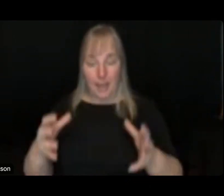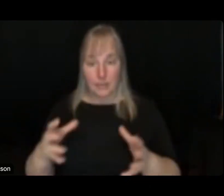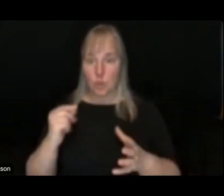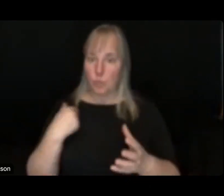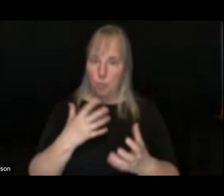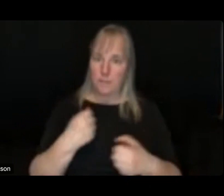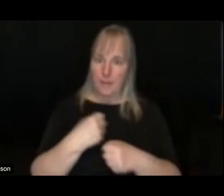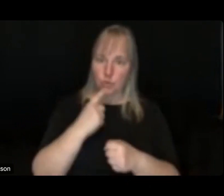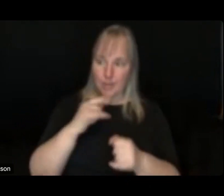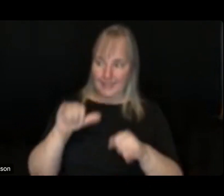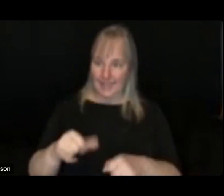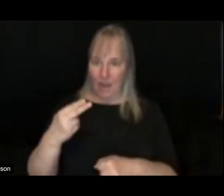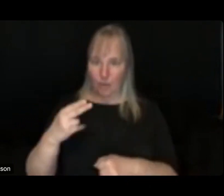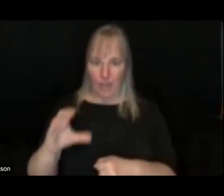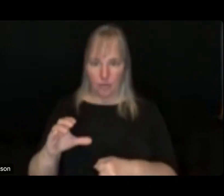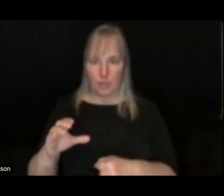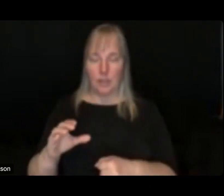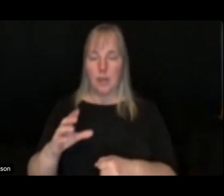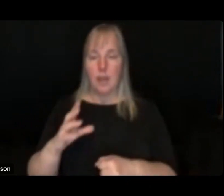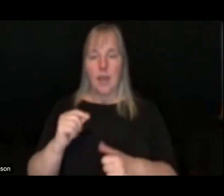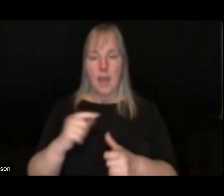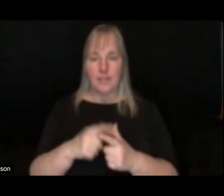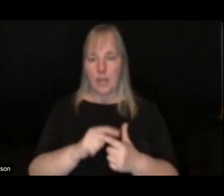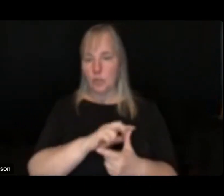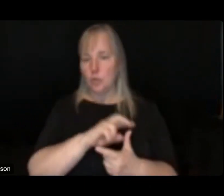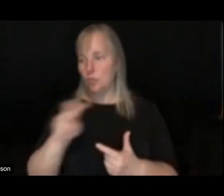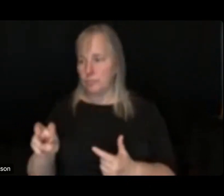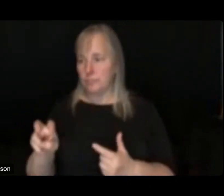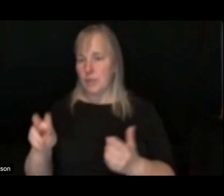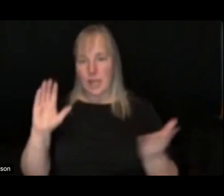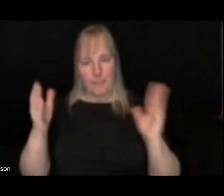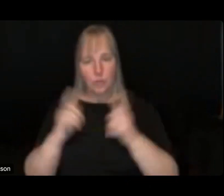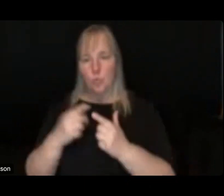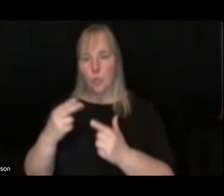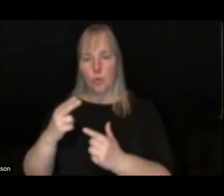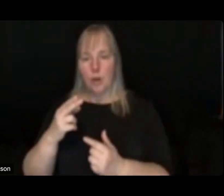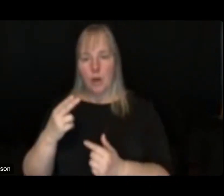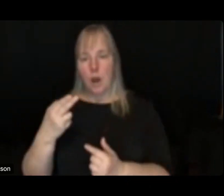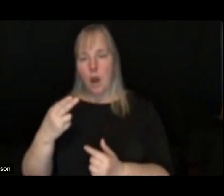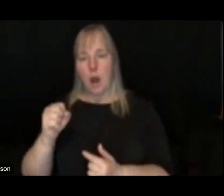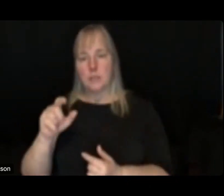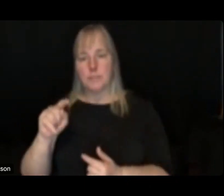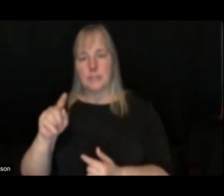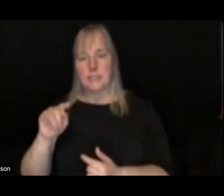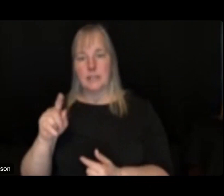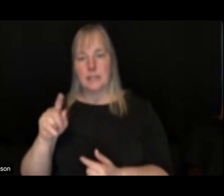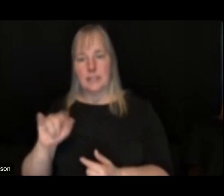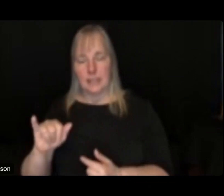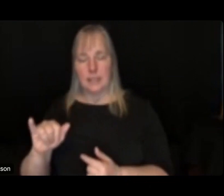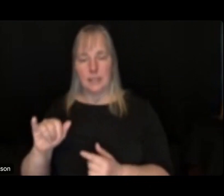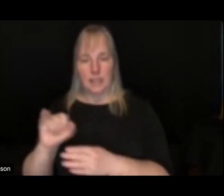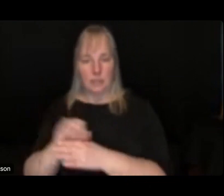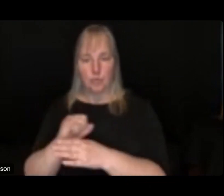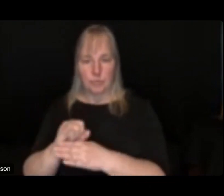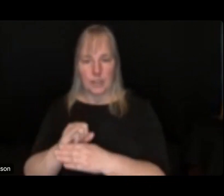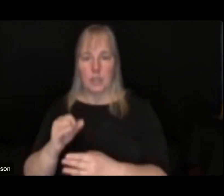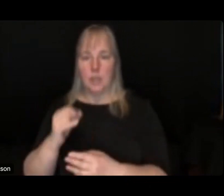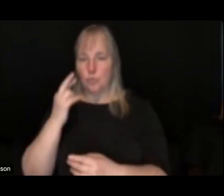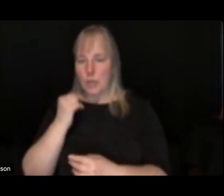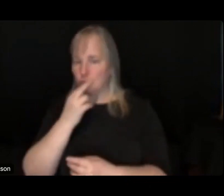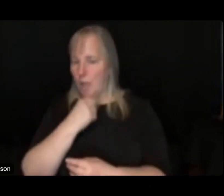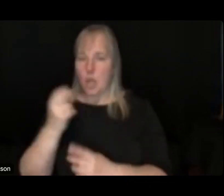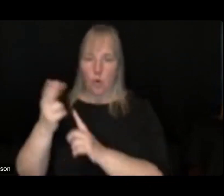And then you can go to the hospitality industry that's still struggling, the restaurants and the hotels. They're still struggling from the pandemic. So you just get